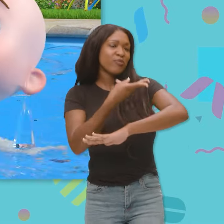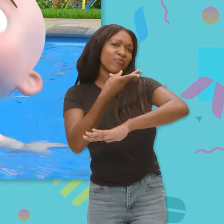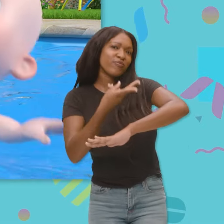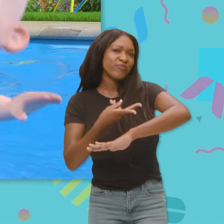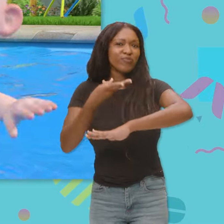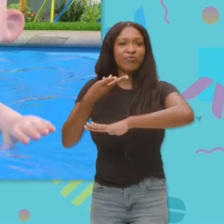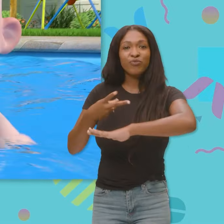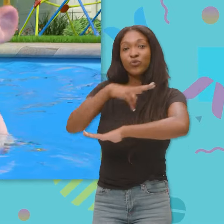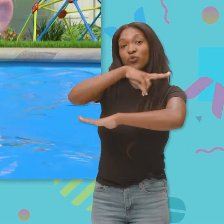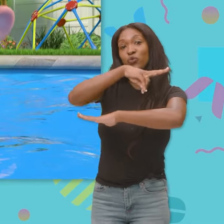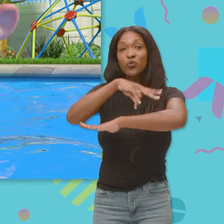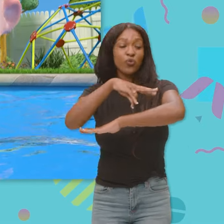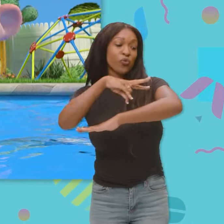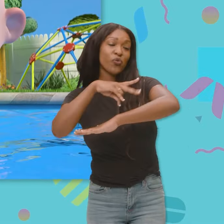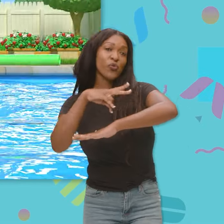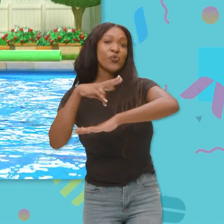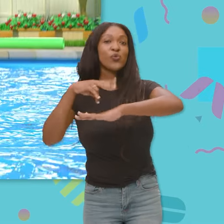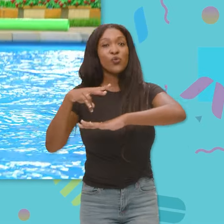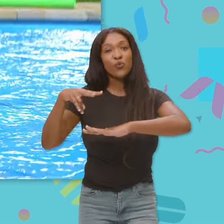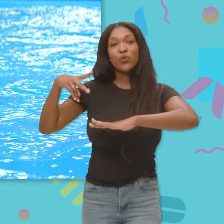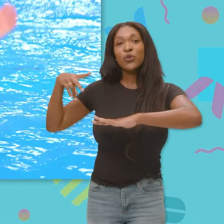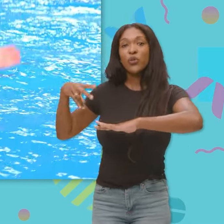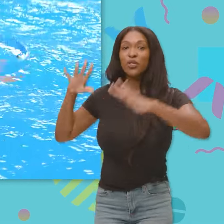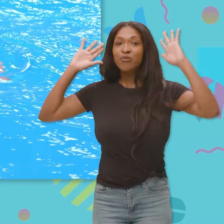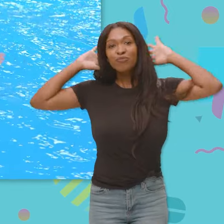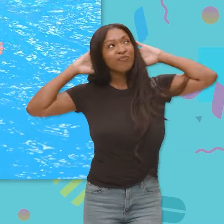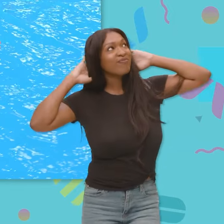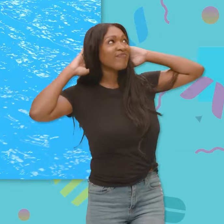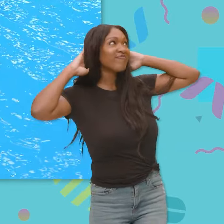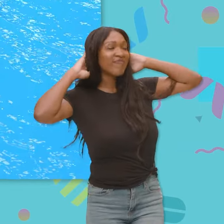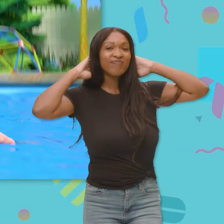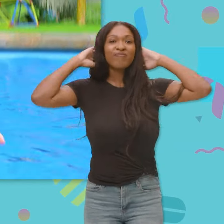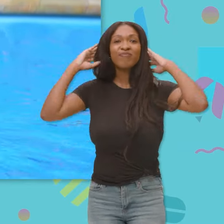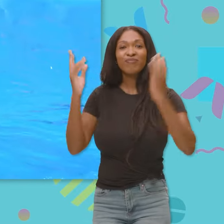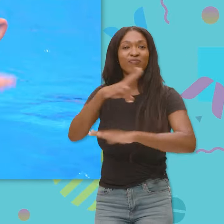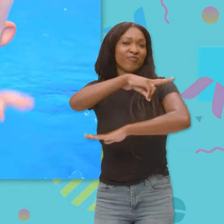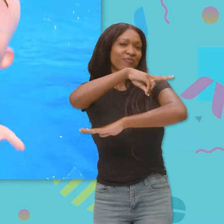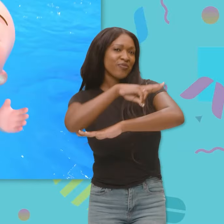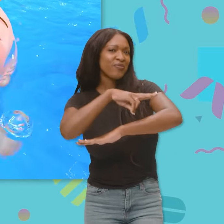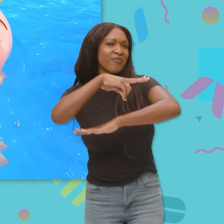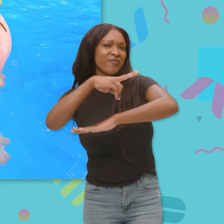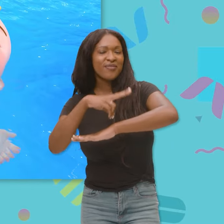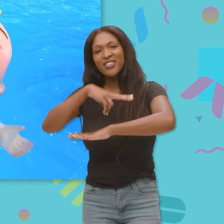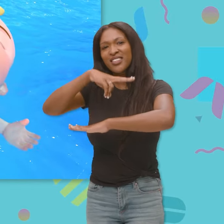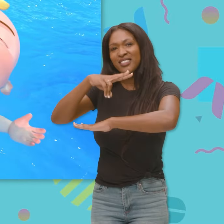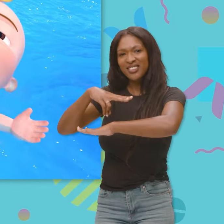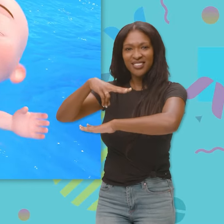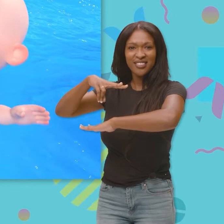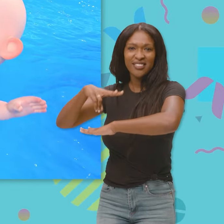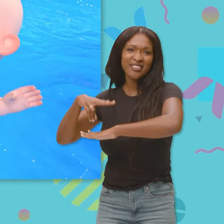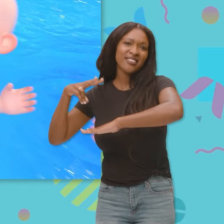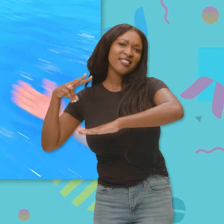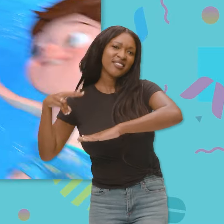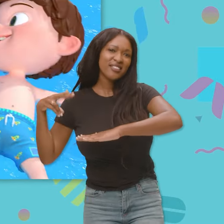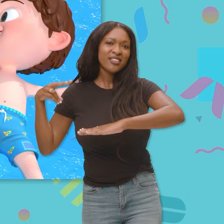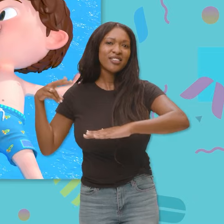Float along, do-do-do-do-do-do-do Float along, do-do-do-do-do-do-do Float along, do-do-do-do-do-do